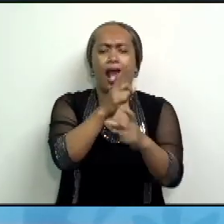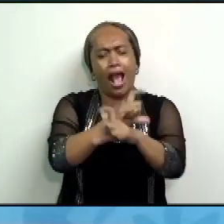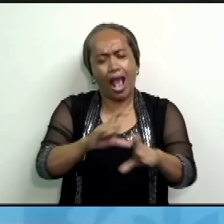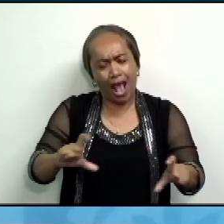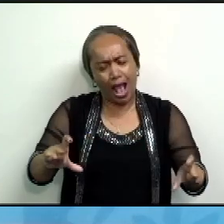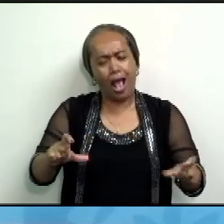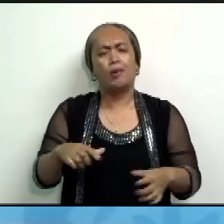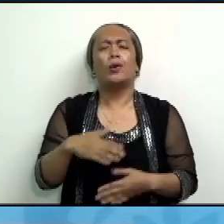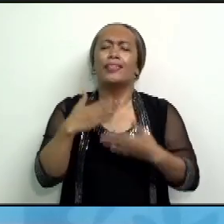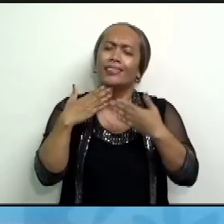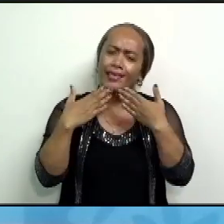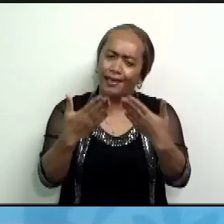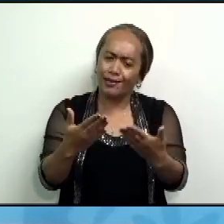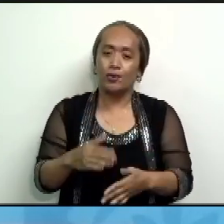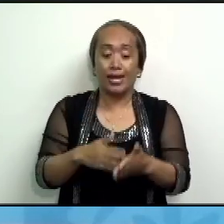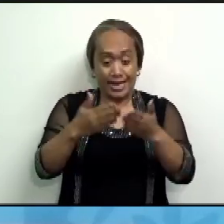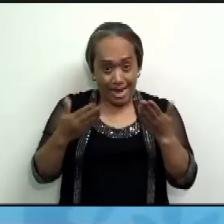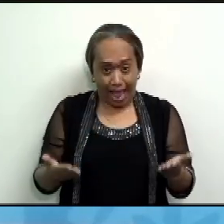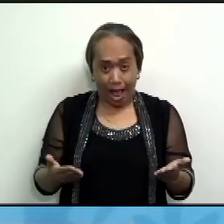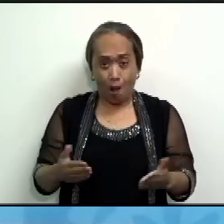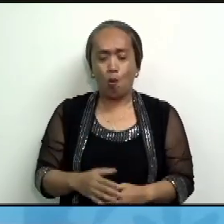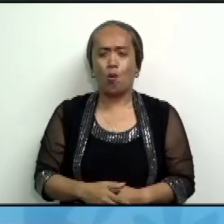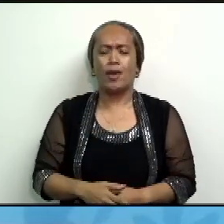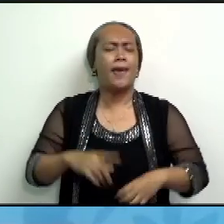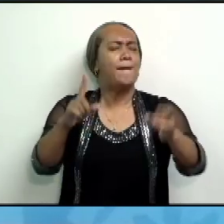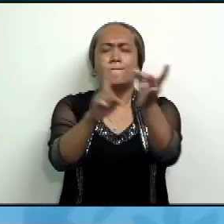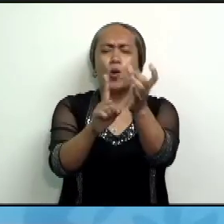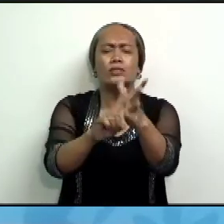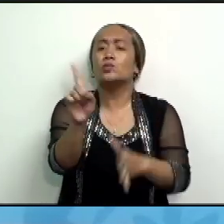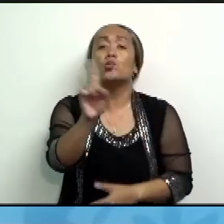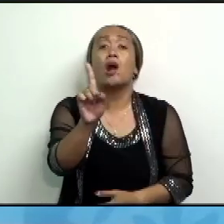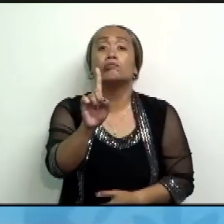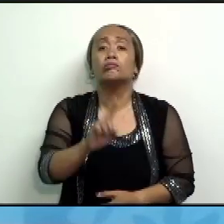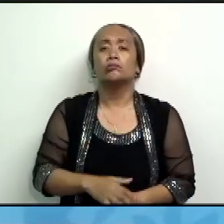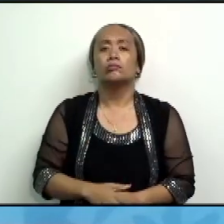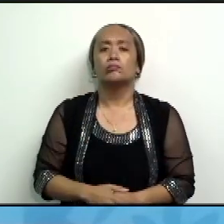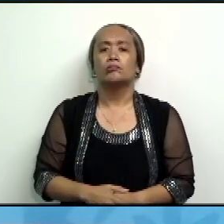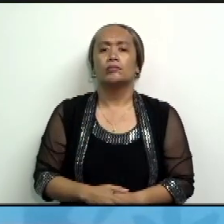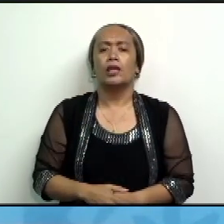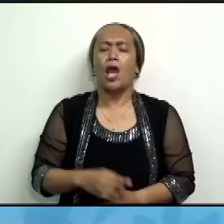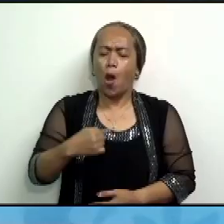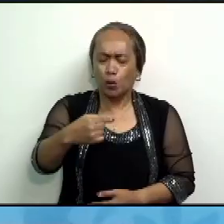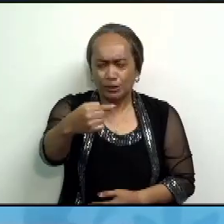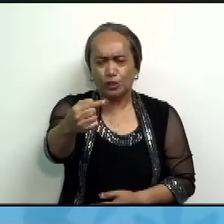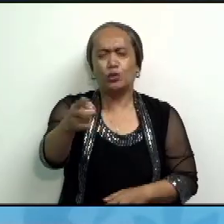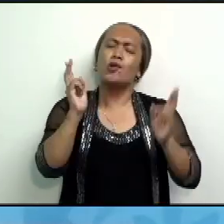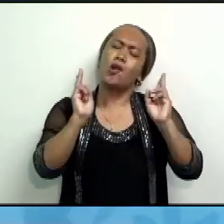you. Right now, the most important thing you can do: continue